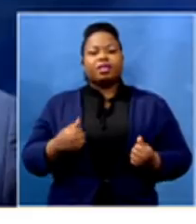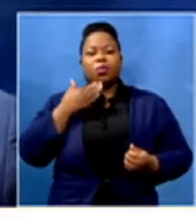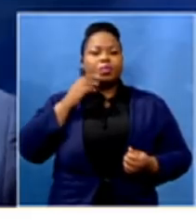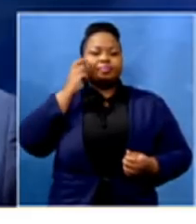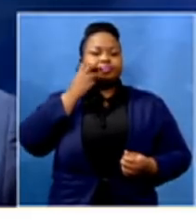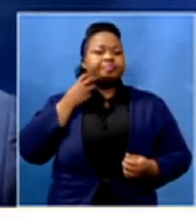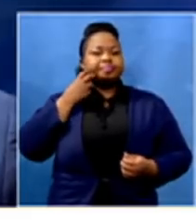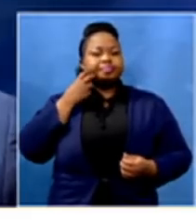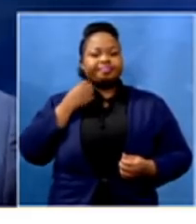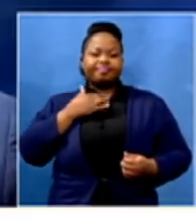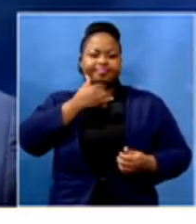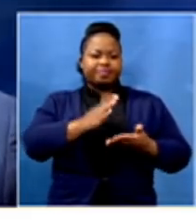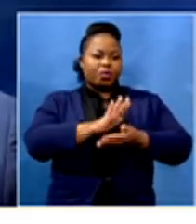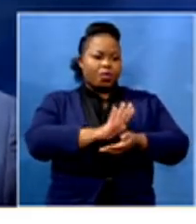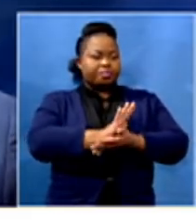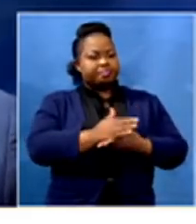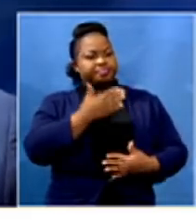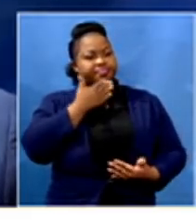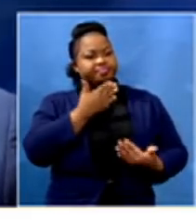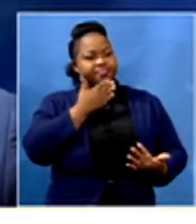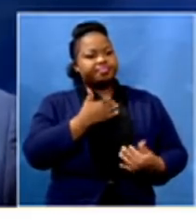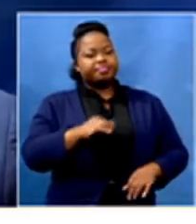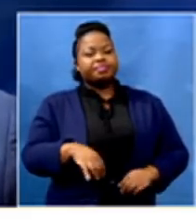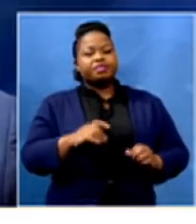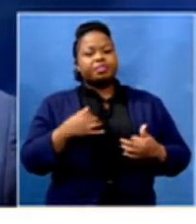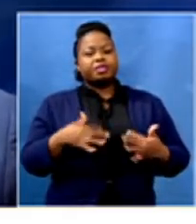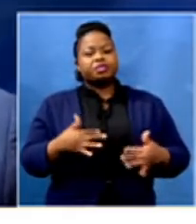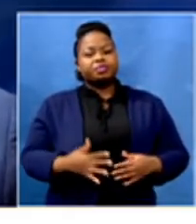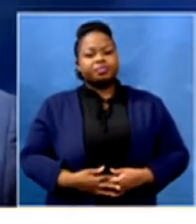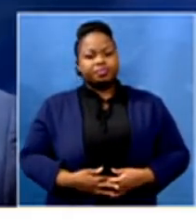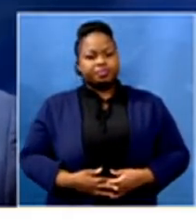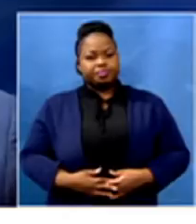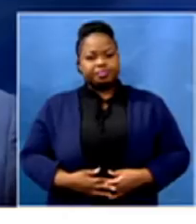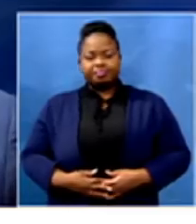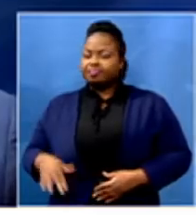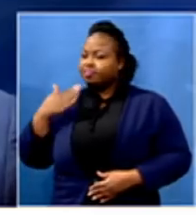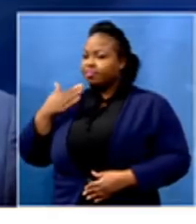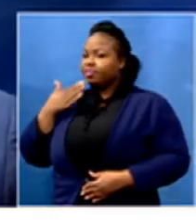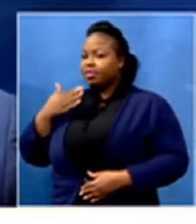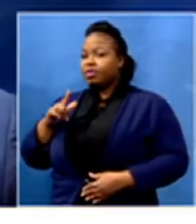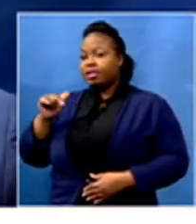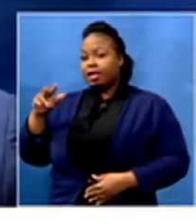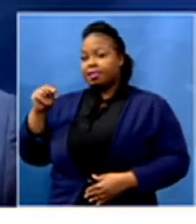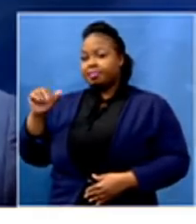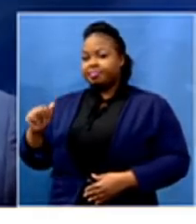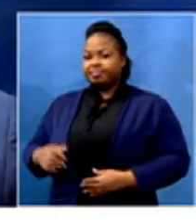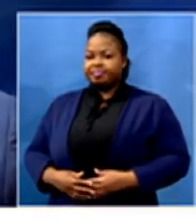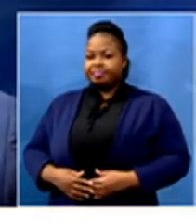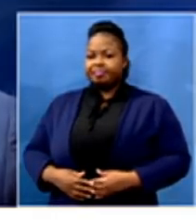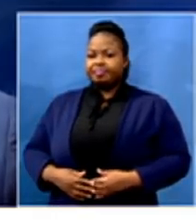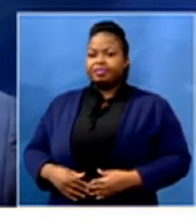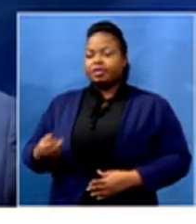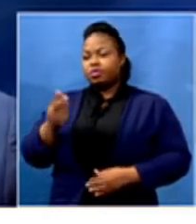Mkhize. Always a pleasure to have you. Thank you very, very much, Minister. Thank you very much, Leanne, and all of